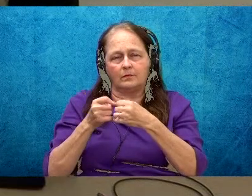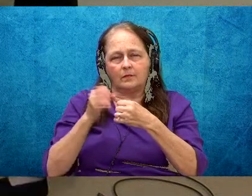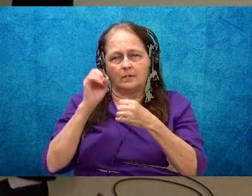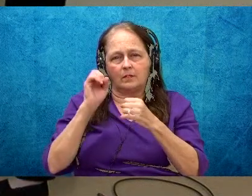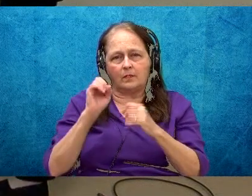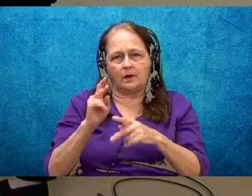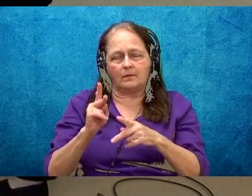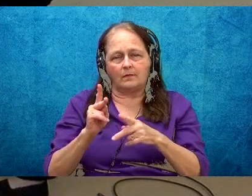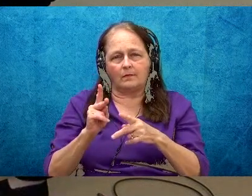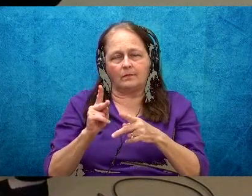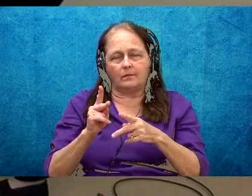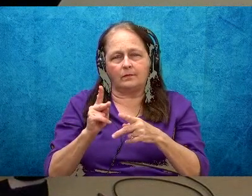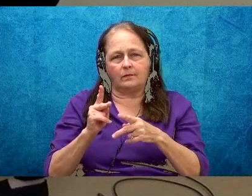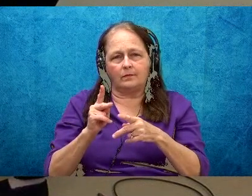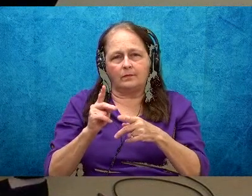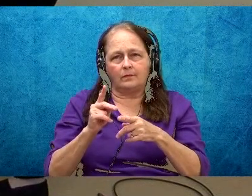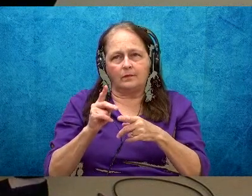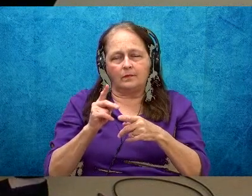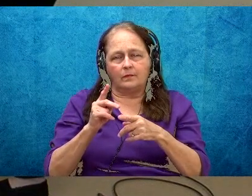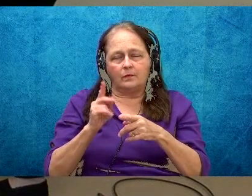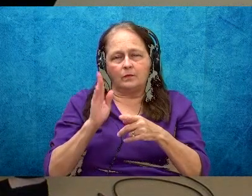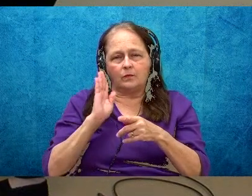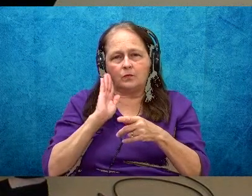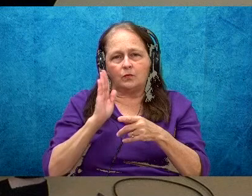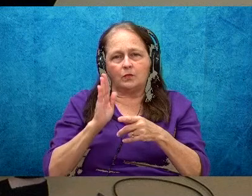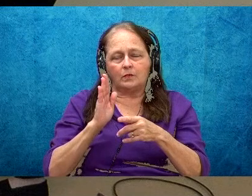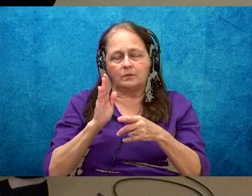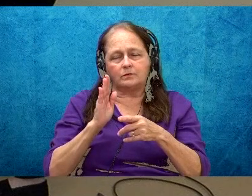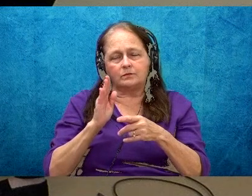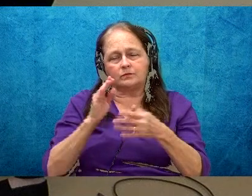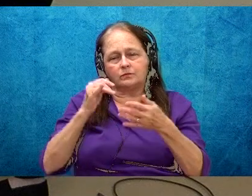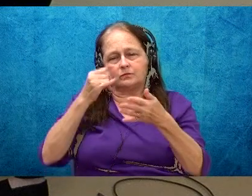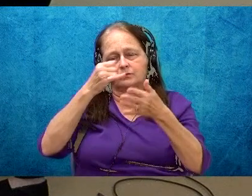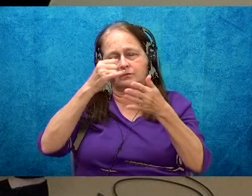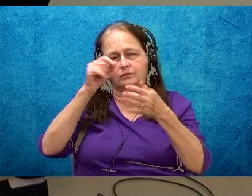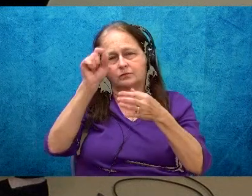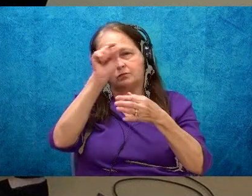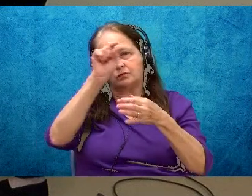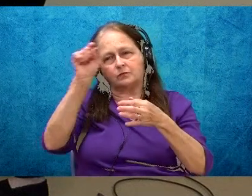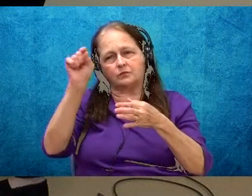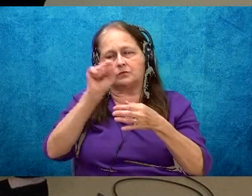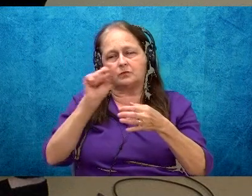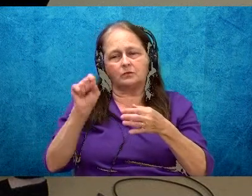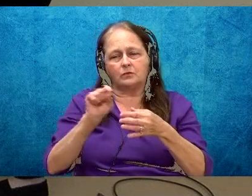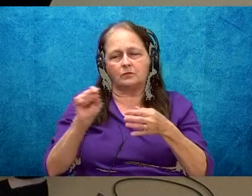Okay, so I'm going to kind of sketch it.